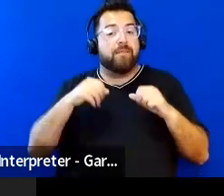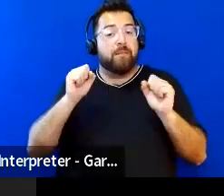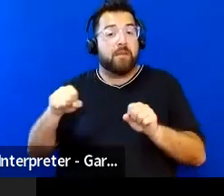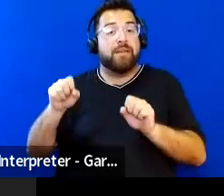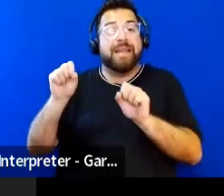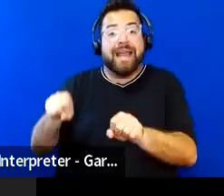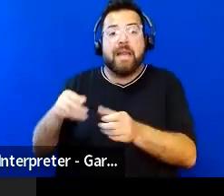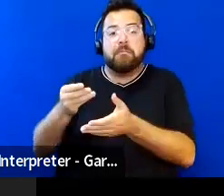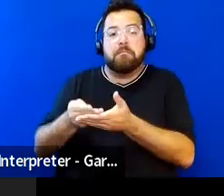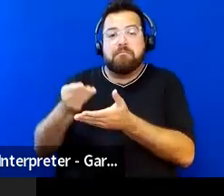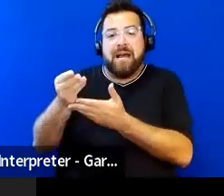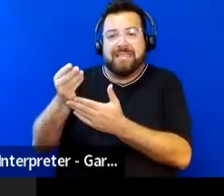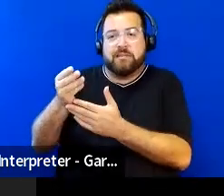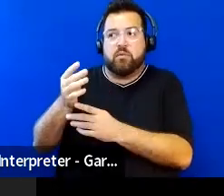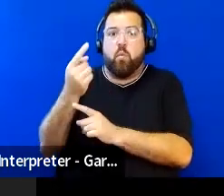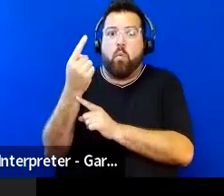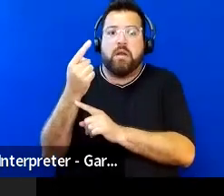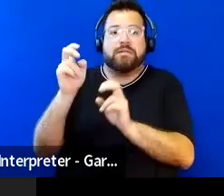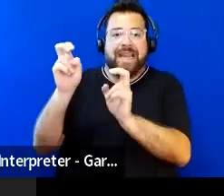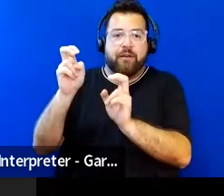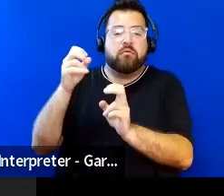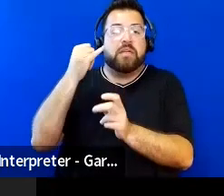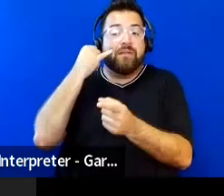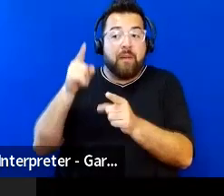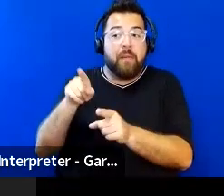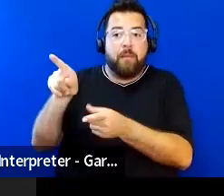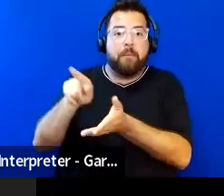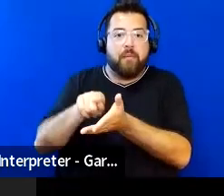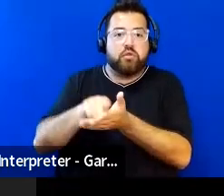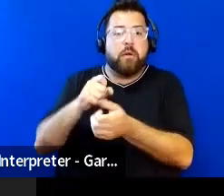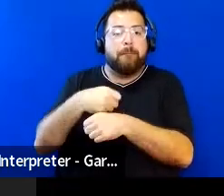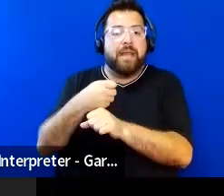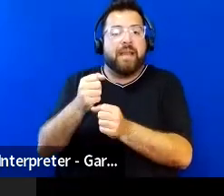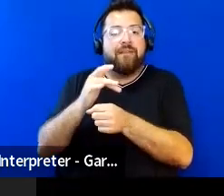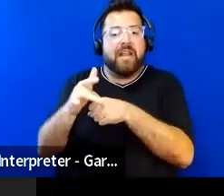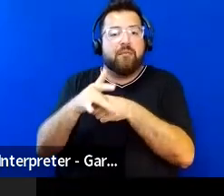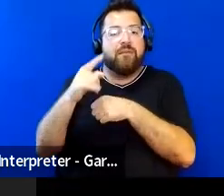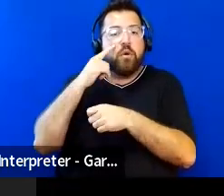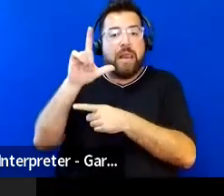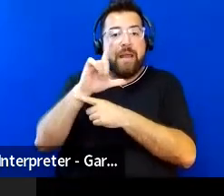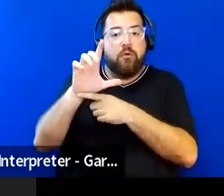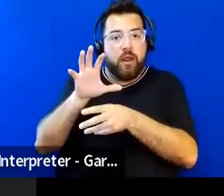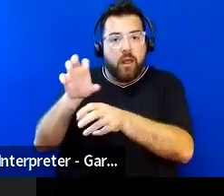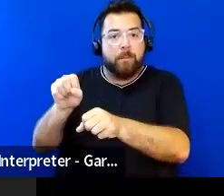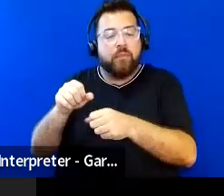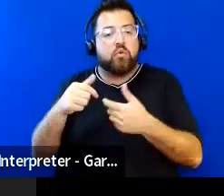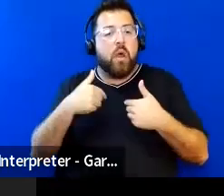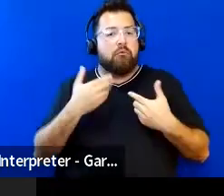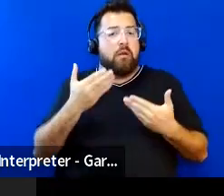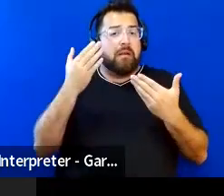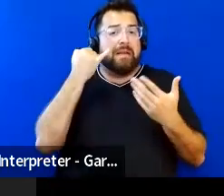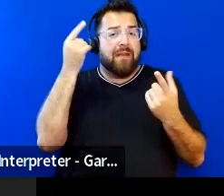purchase single titles if the publisher has made them available for library acquisition. So I would just recommend, if you're looking